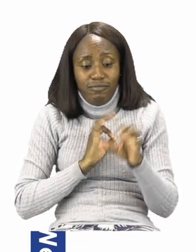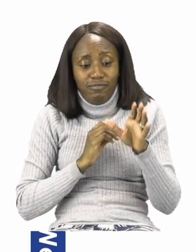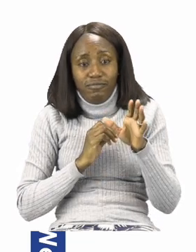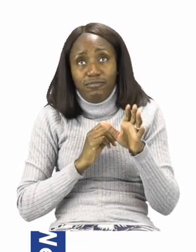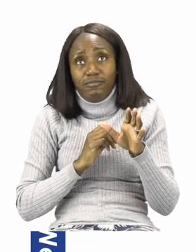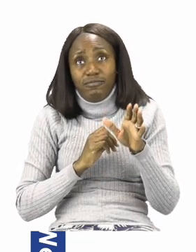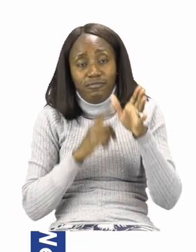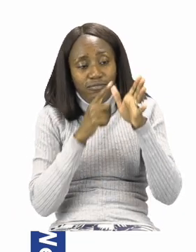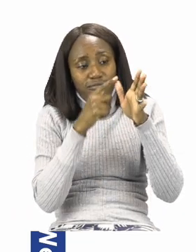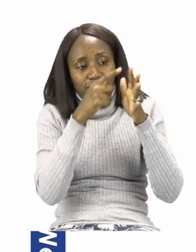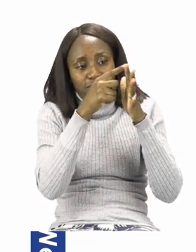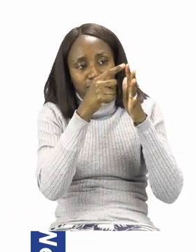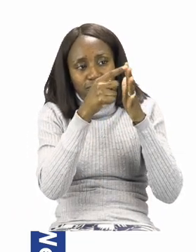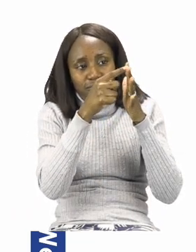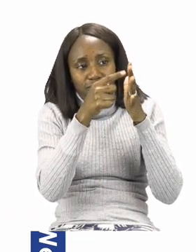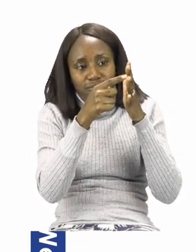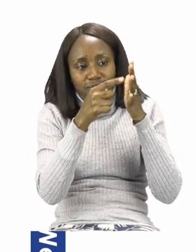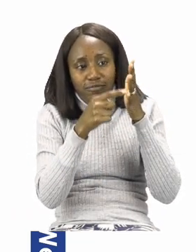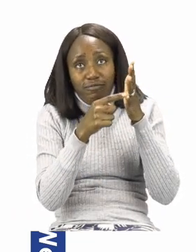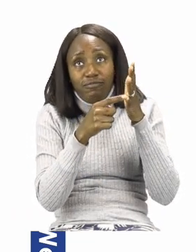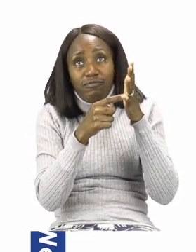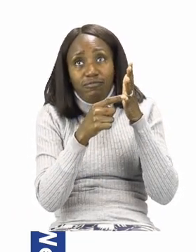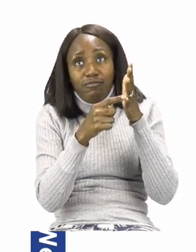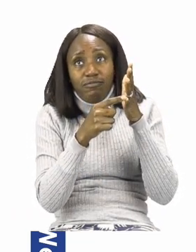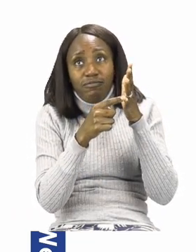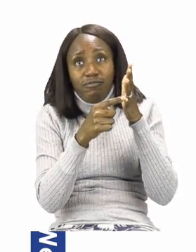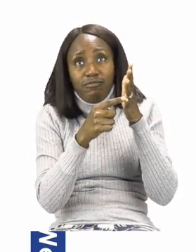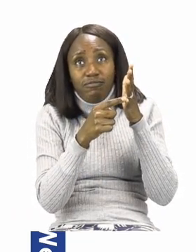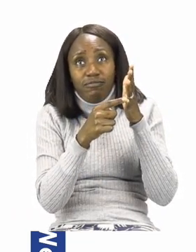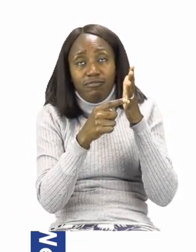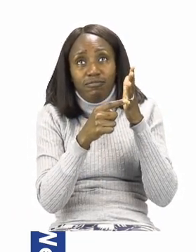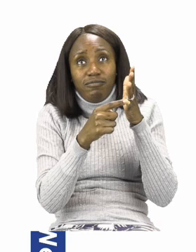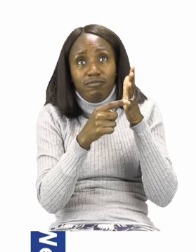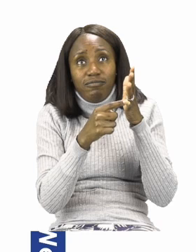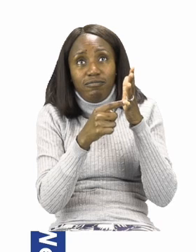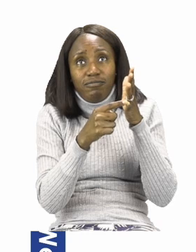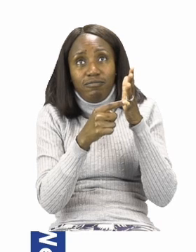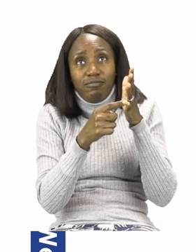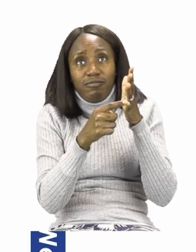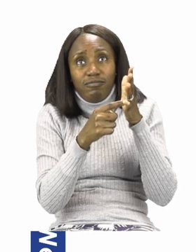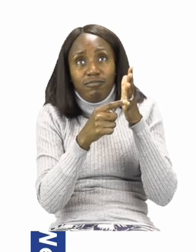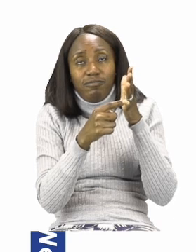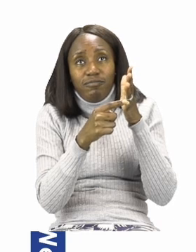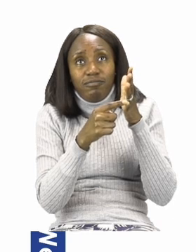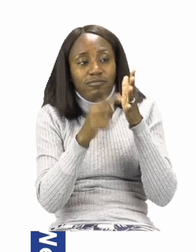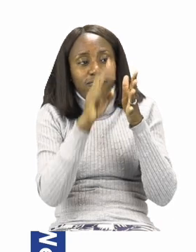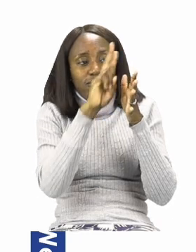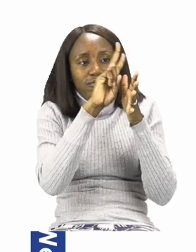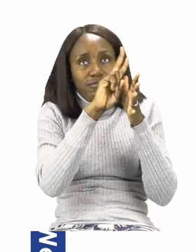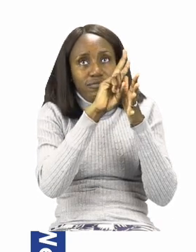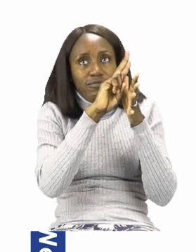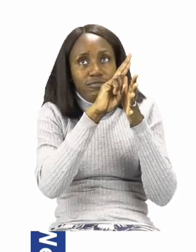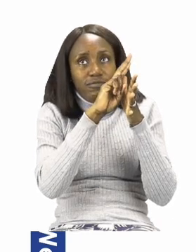friend Tom win. Let's start with the first one.